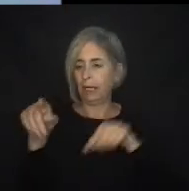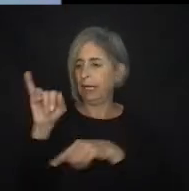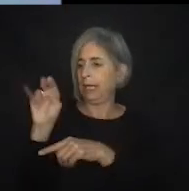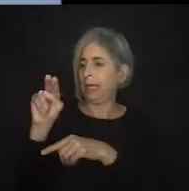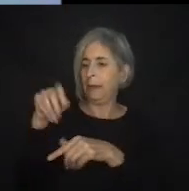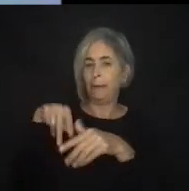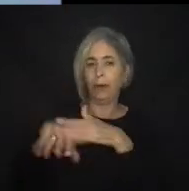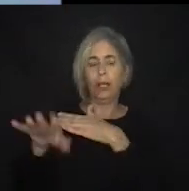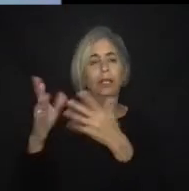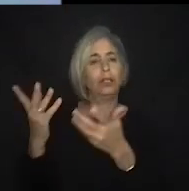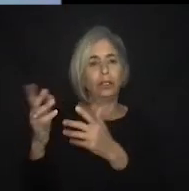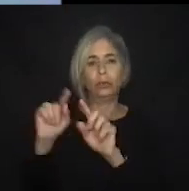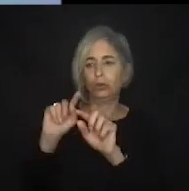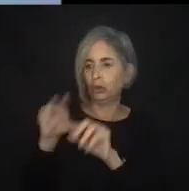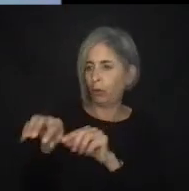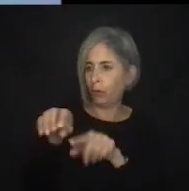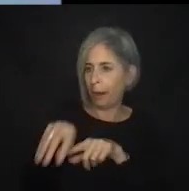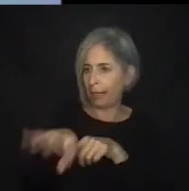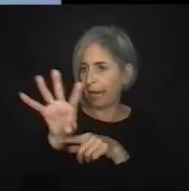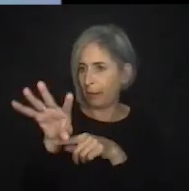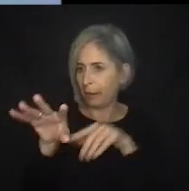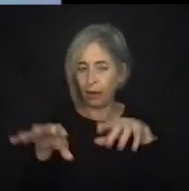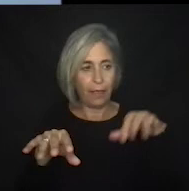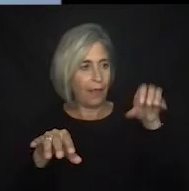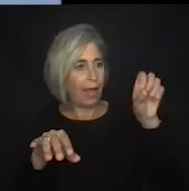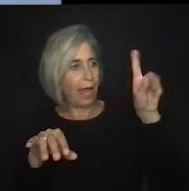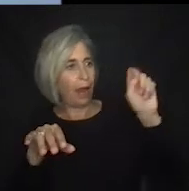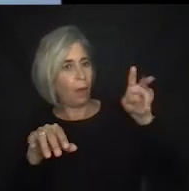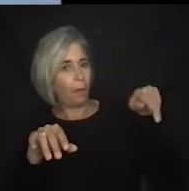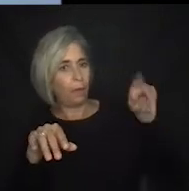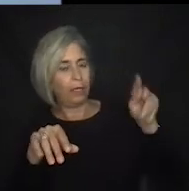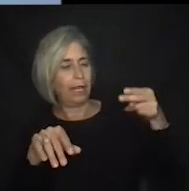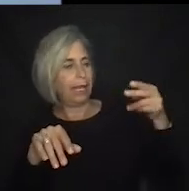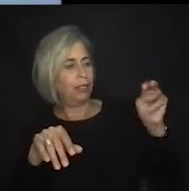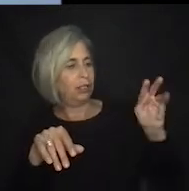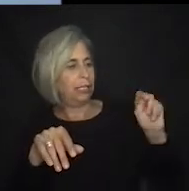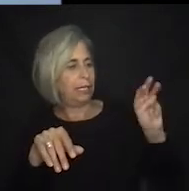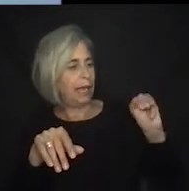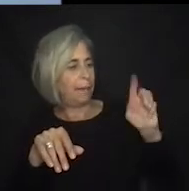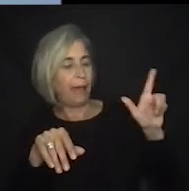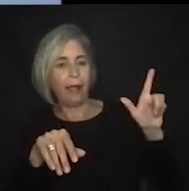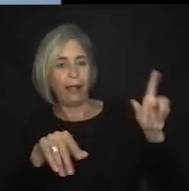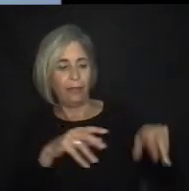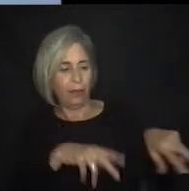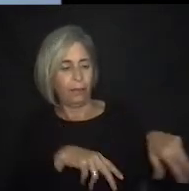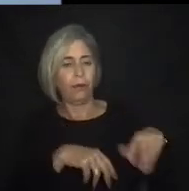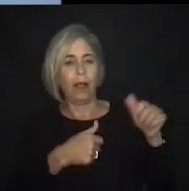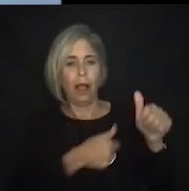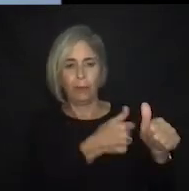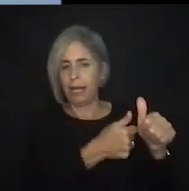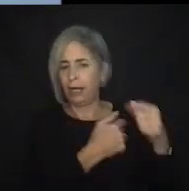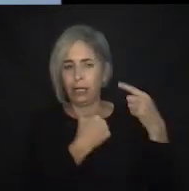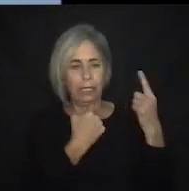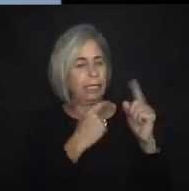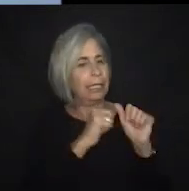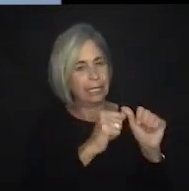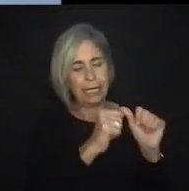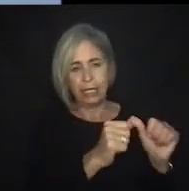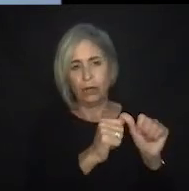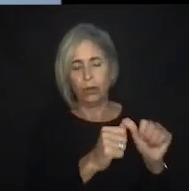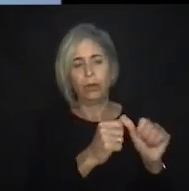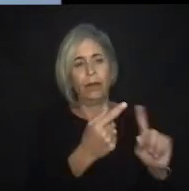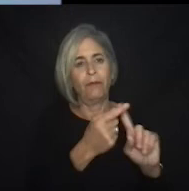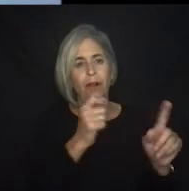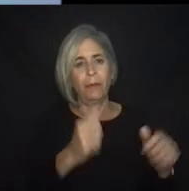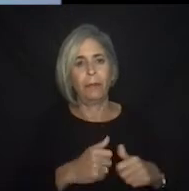direct feed being captured from my camera, while the output is an HTML canvas that is being continuously updated and reanimated with the media